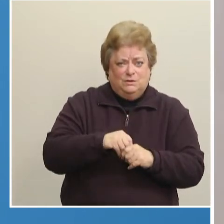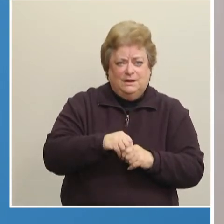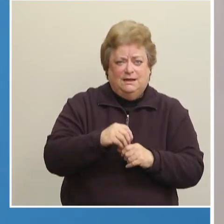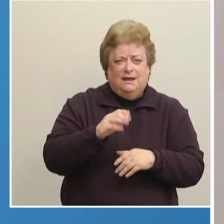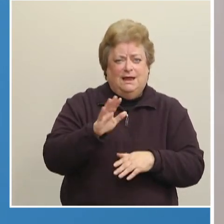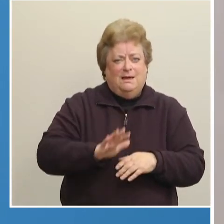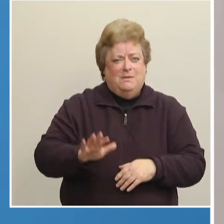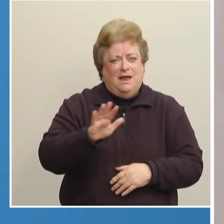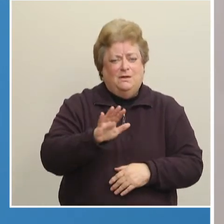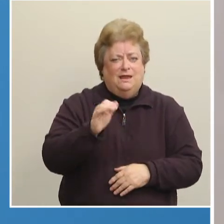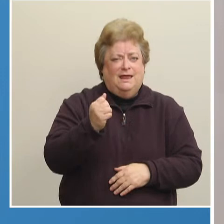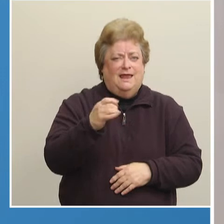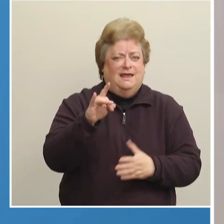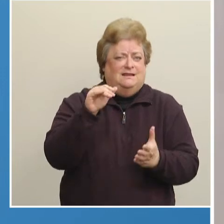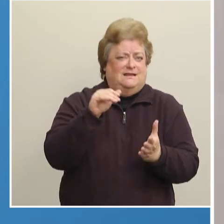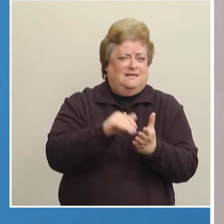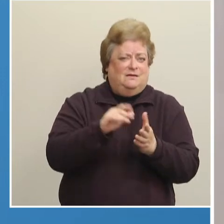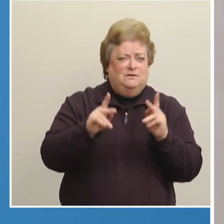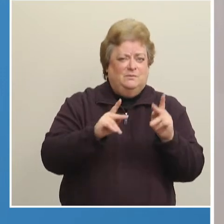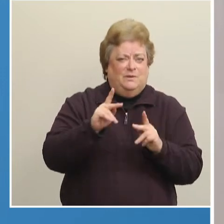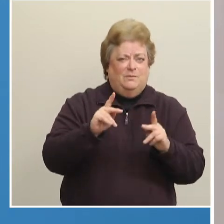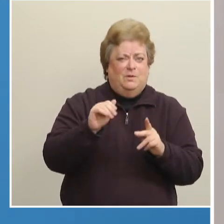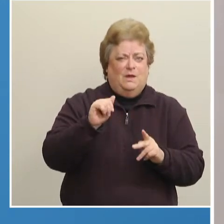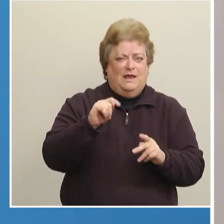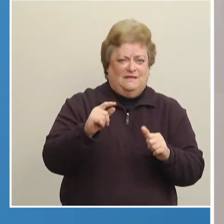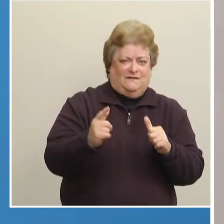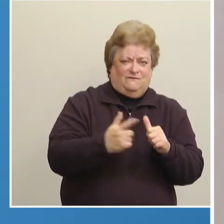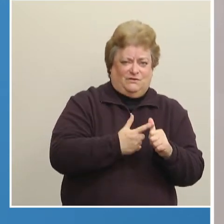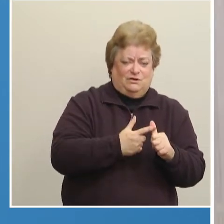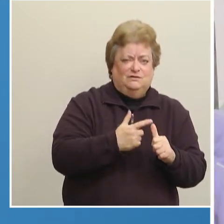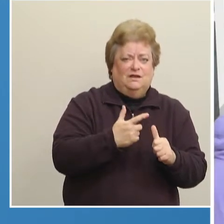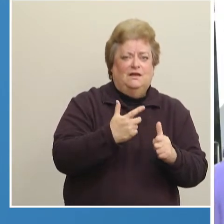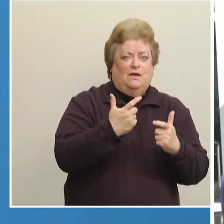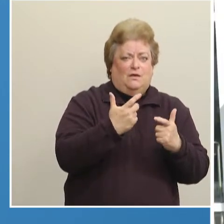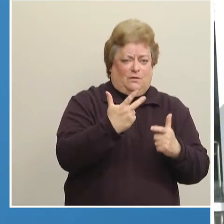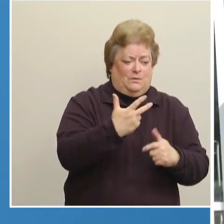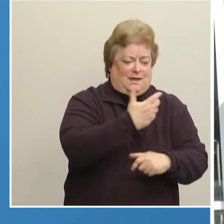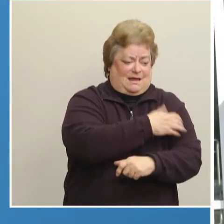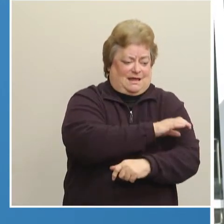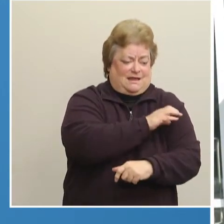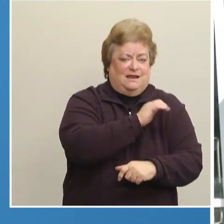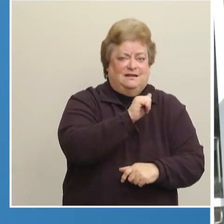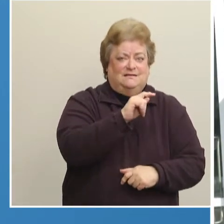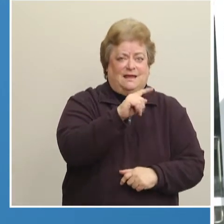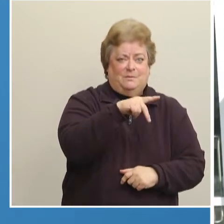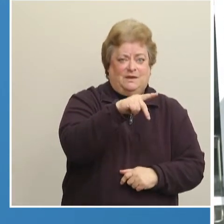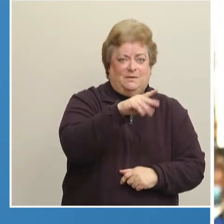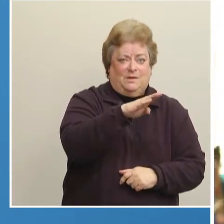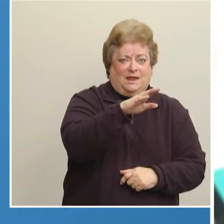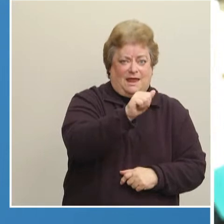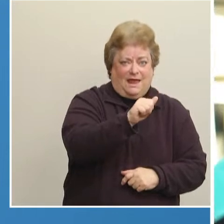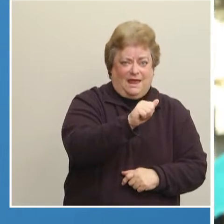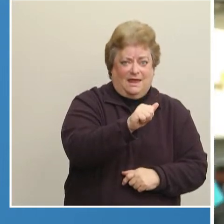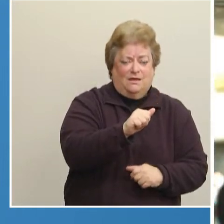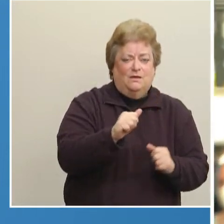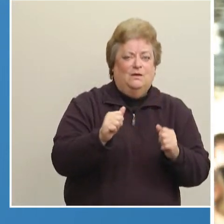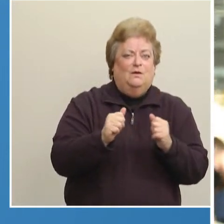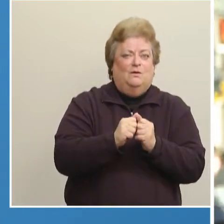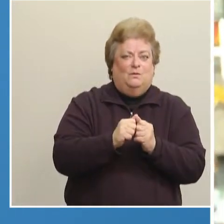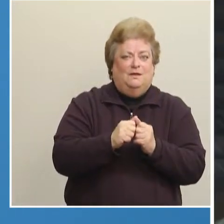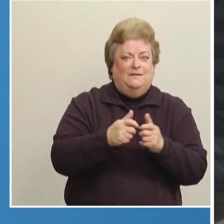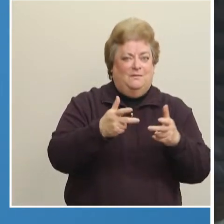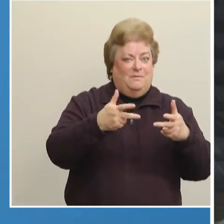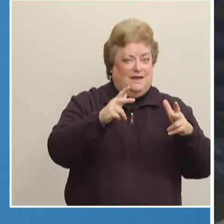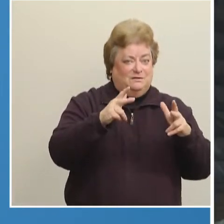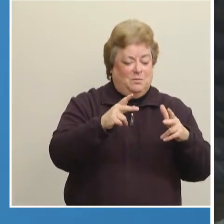about 18,000 people at our first 3 large-scale clinics at Pinnacle Bank Arena. With basketball